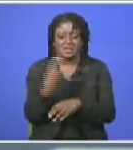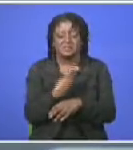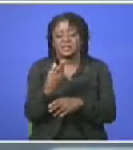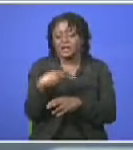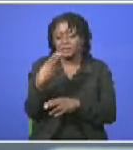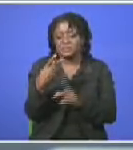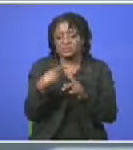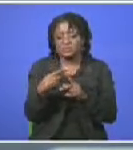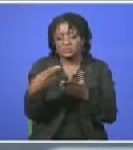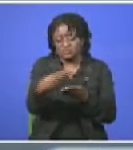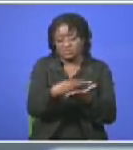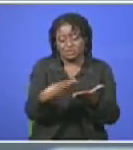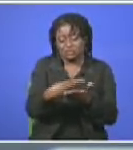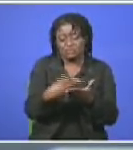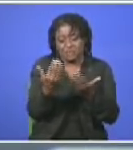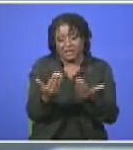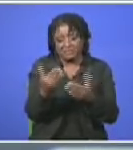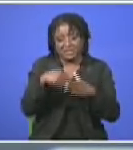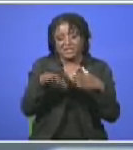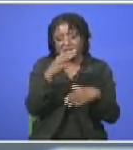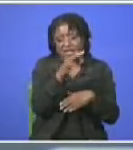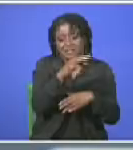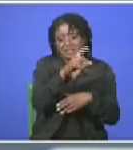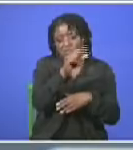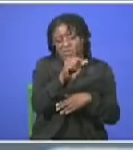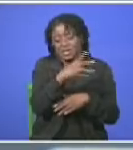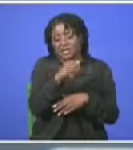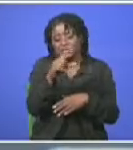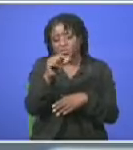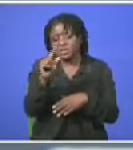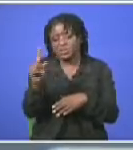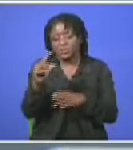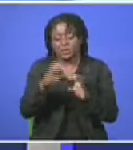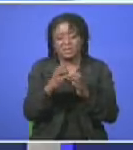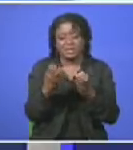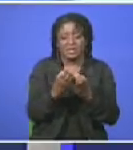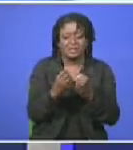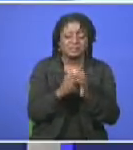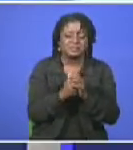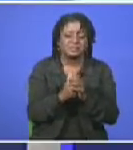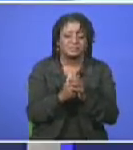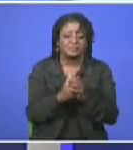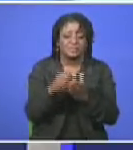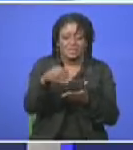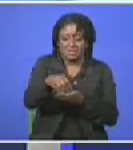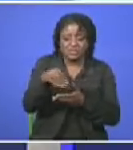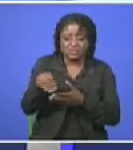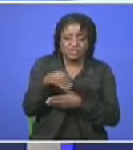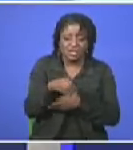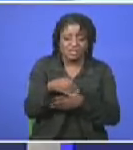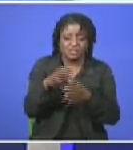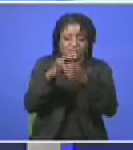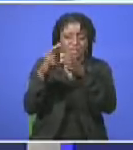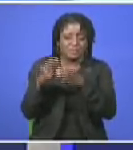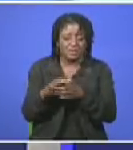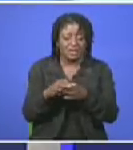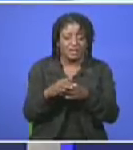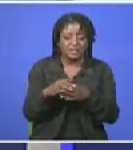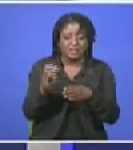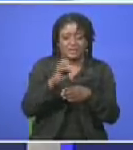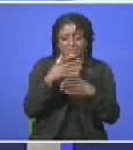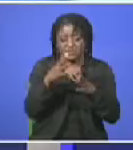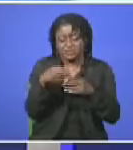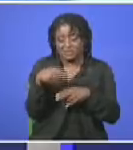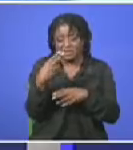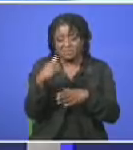heavily in the 19, 20, and 21 class, which is our goal. The Chess Olympiad winding down in the Republic of